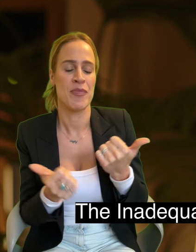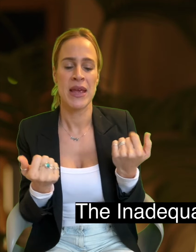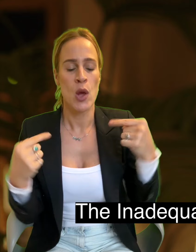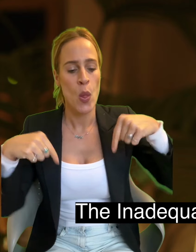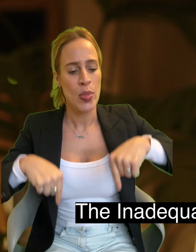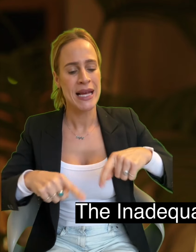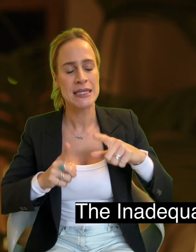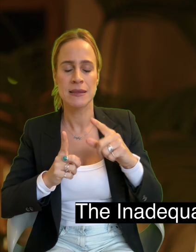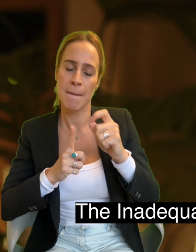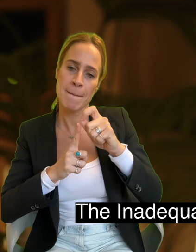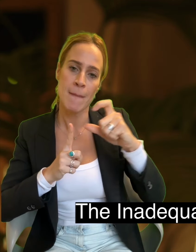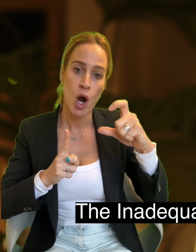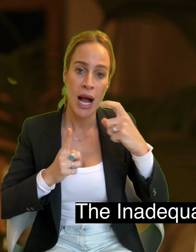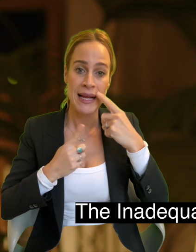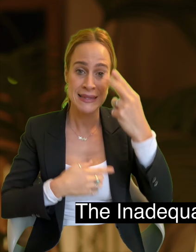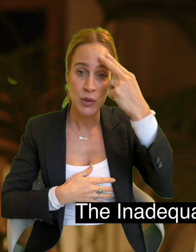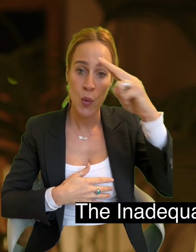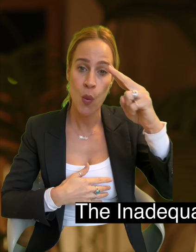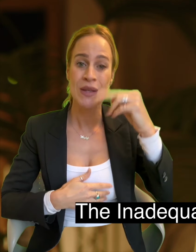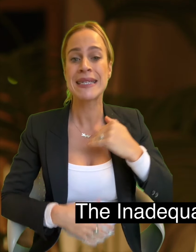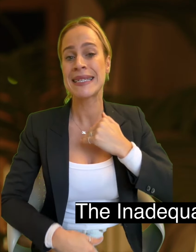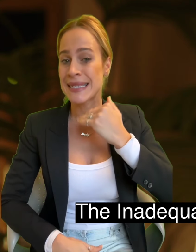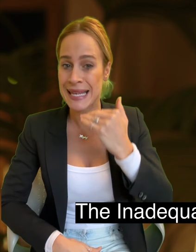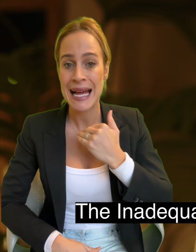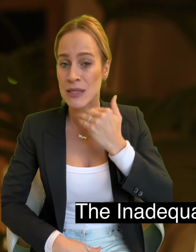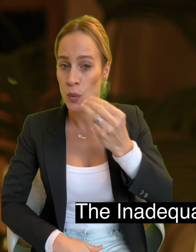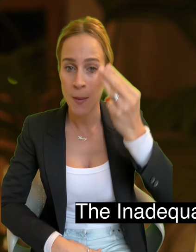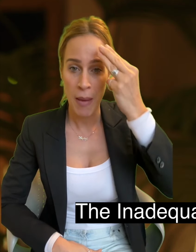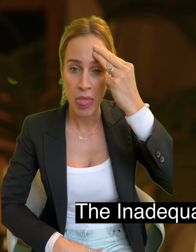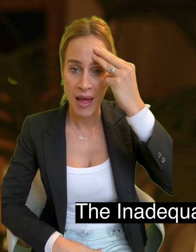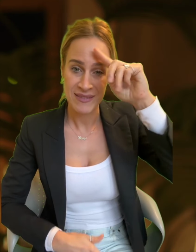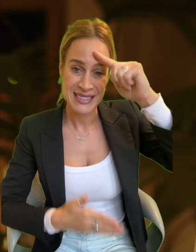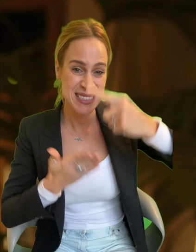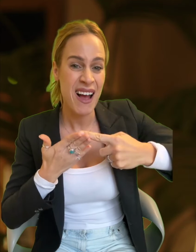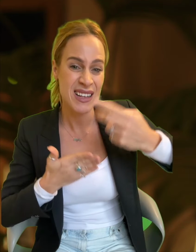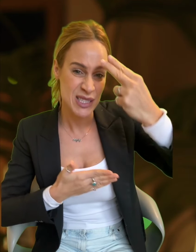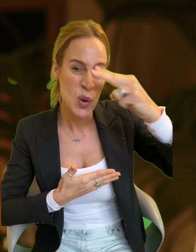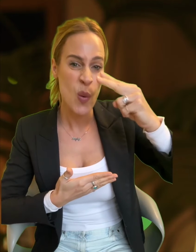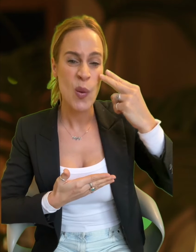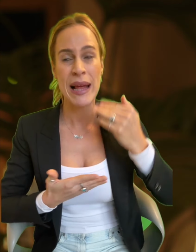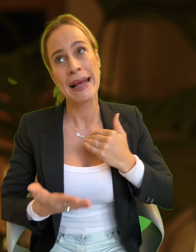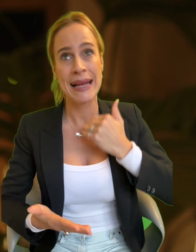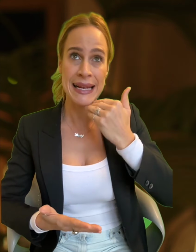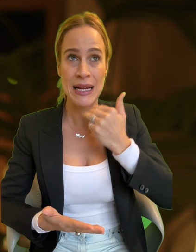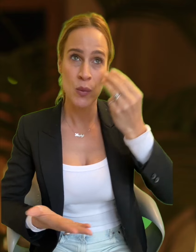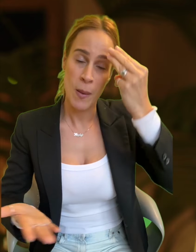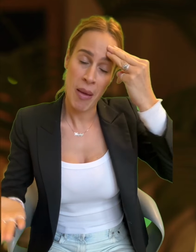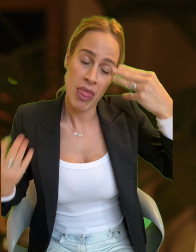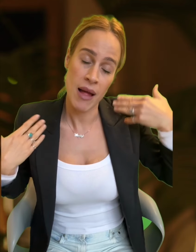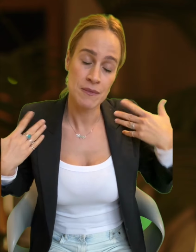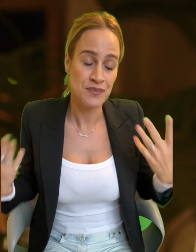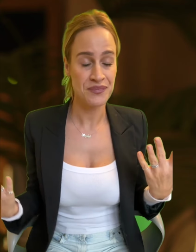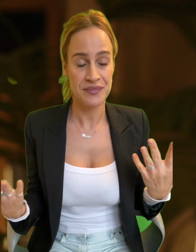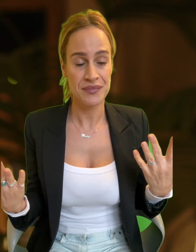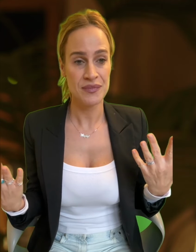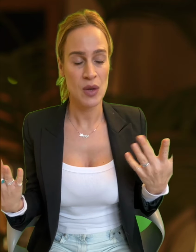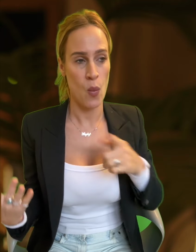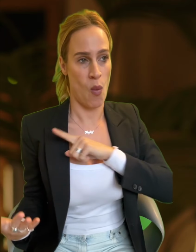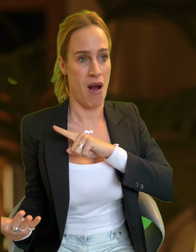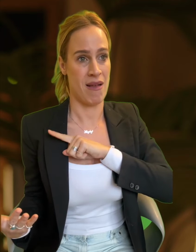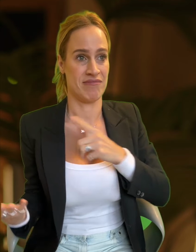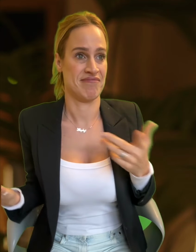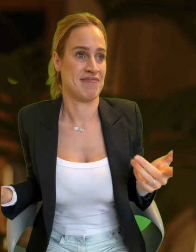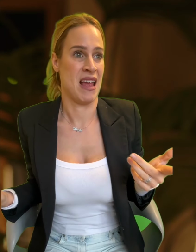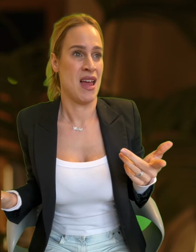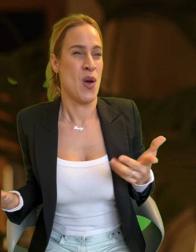podcast called The Inadequate Mother. And I've decided to call it The Inadequate Mother because, I